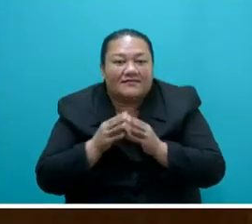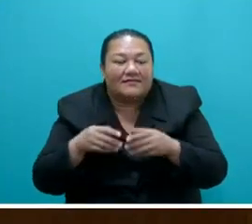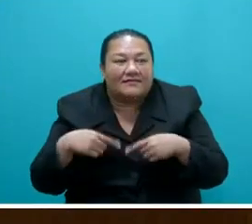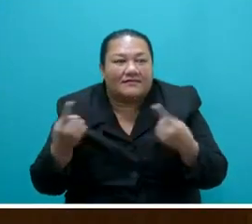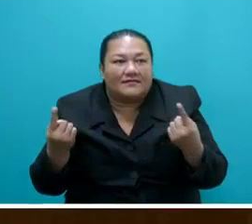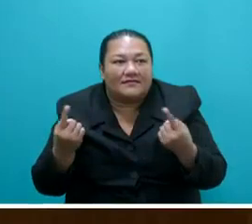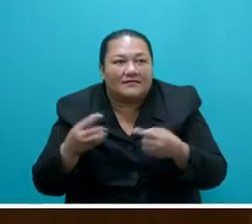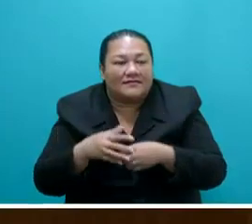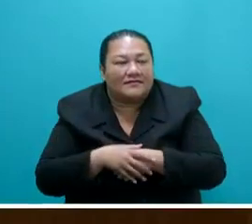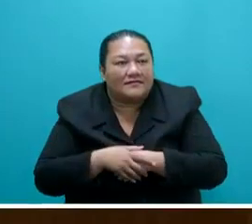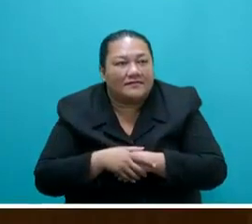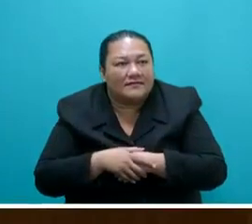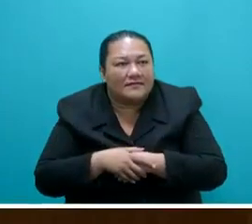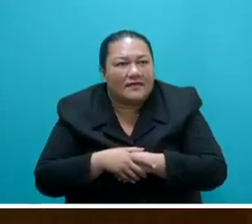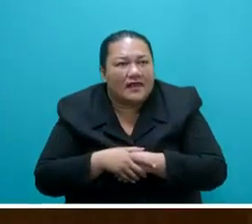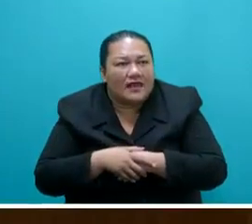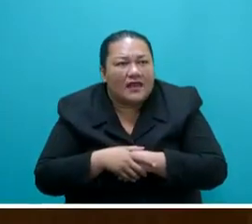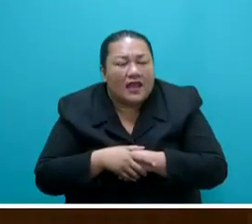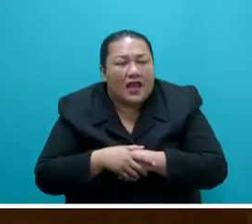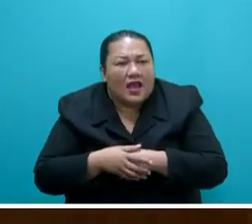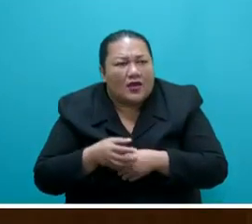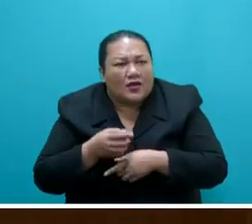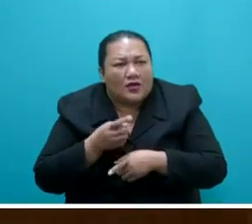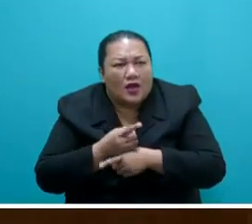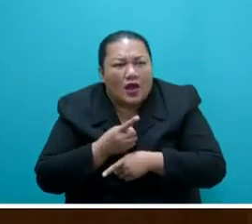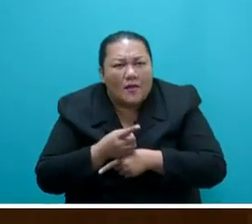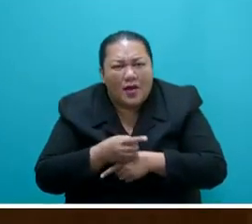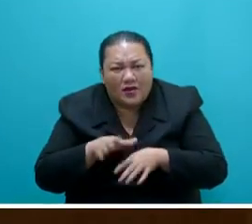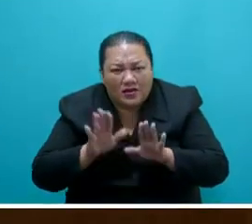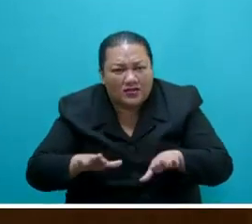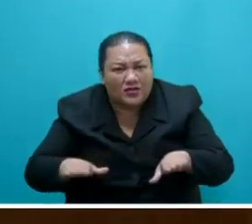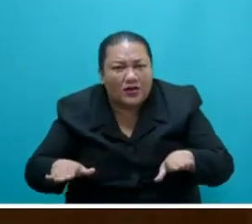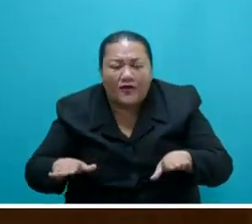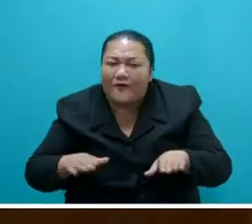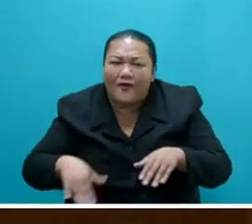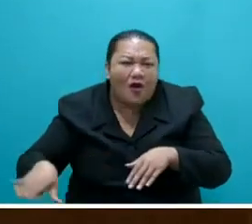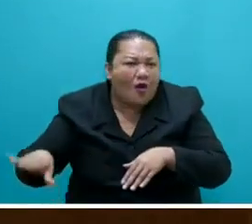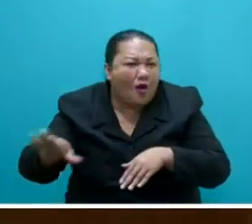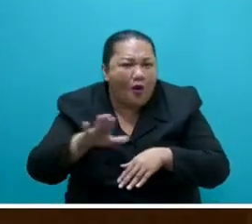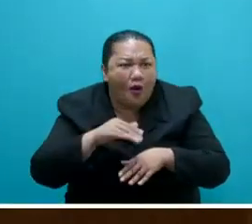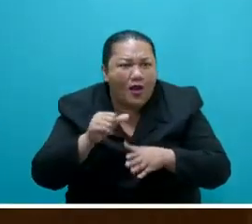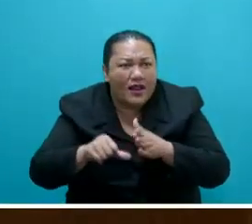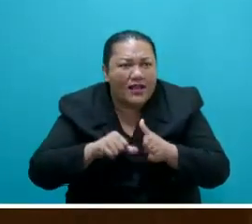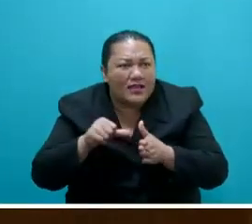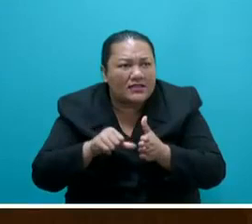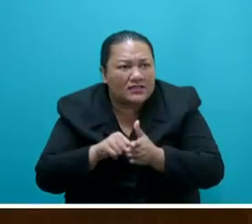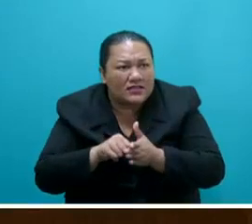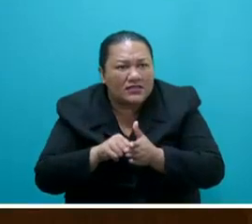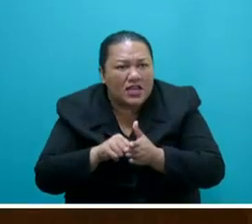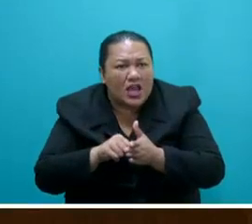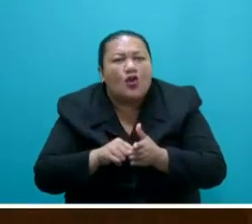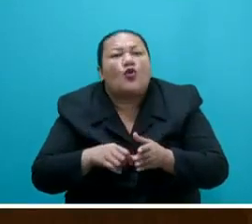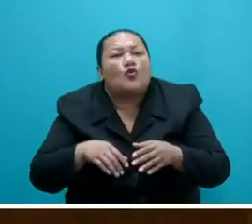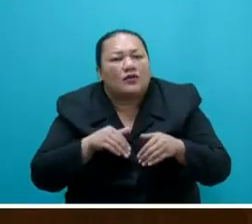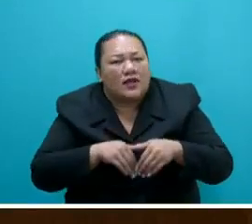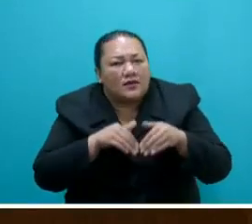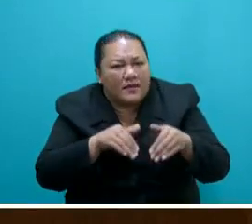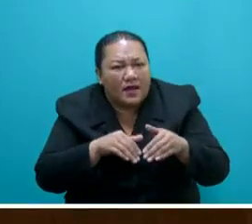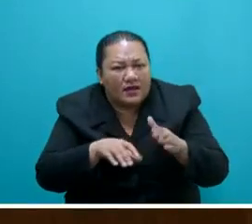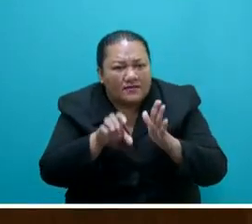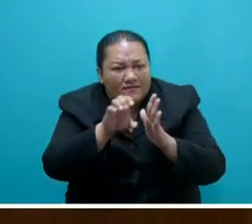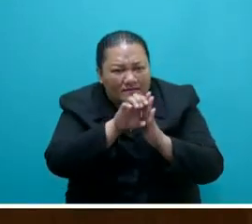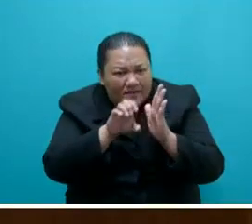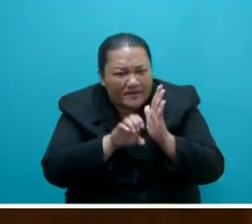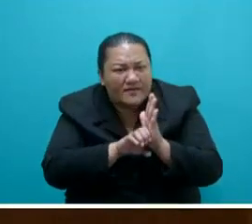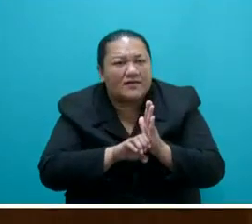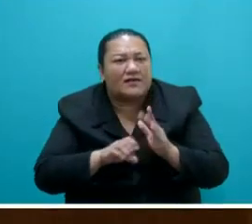for children, our children and Fijians of all ages, for taking part in the hashtag Our Constitution Challenge.